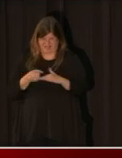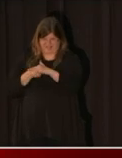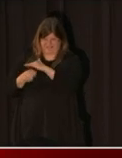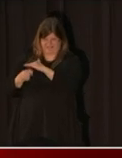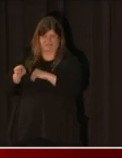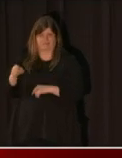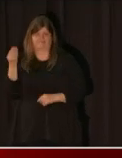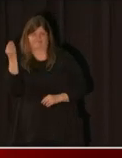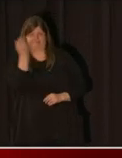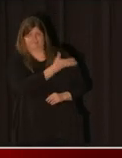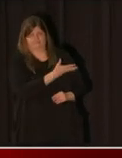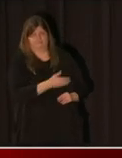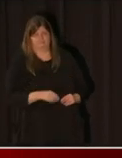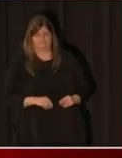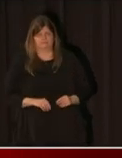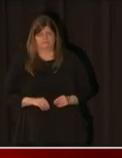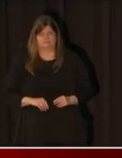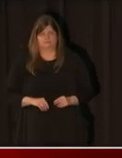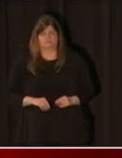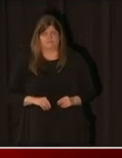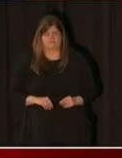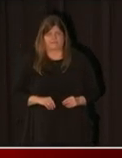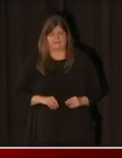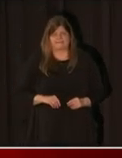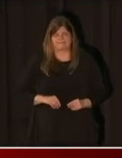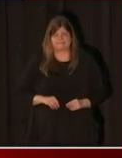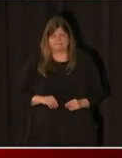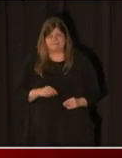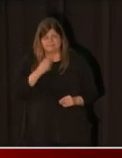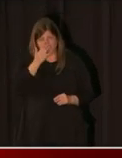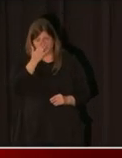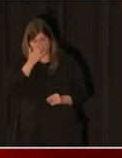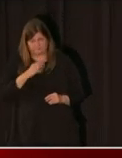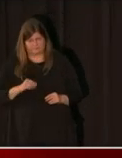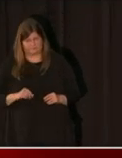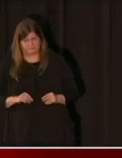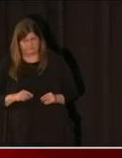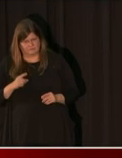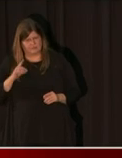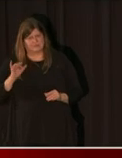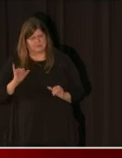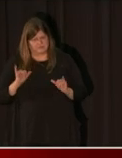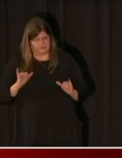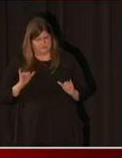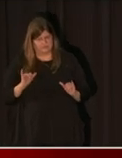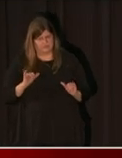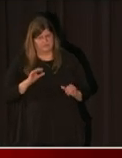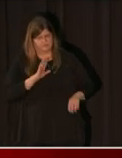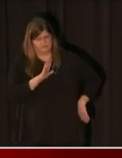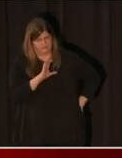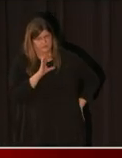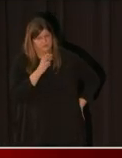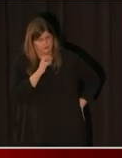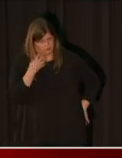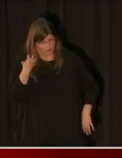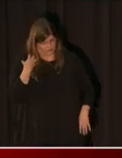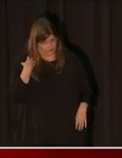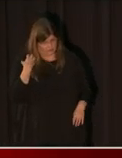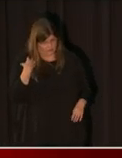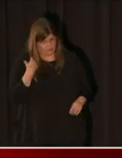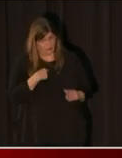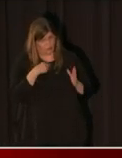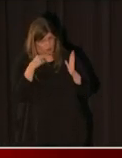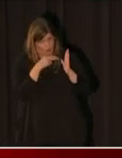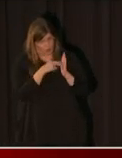I'm looking at Chief? Yes. Go ahead, Delia. Okay. Sorry about the delay. I'm looking at